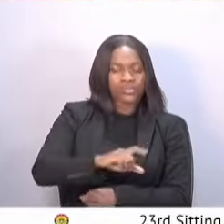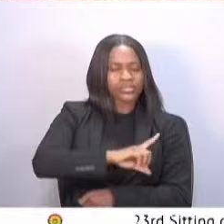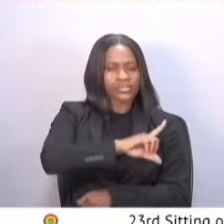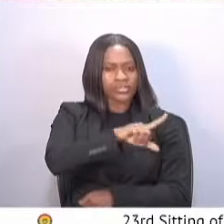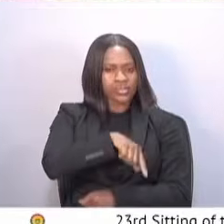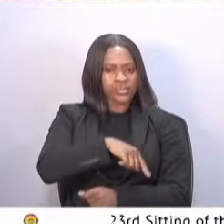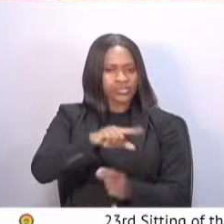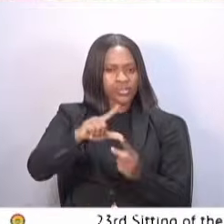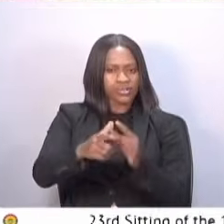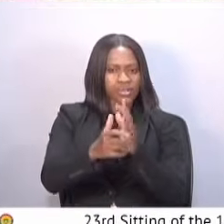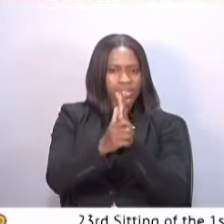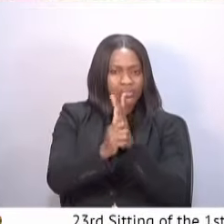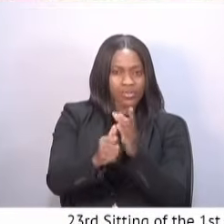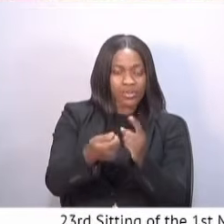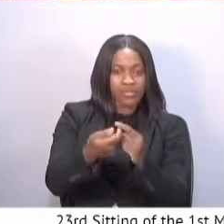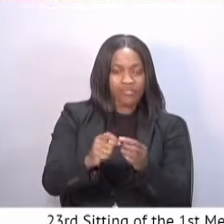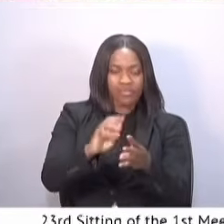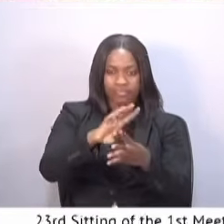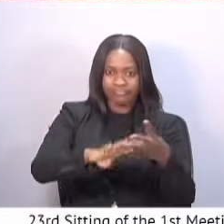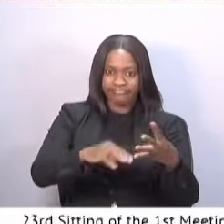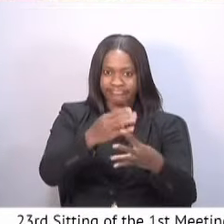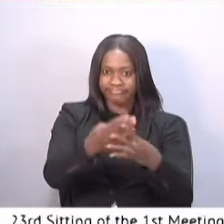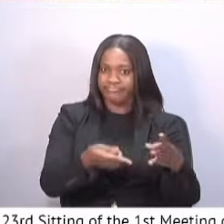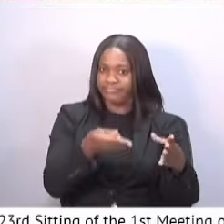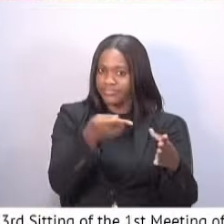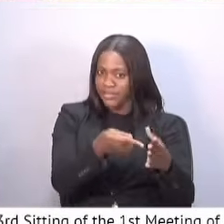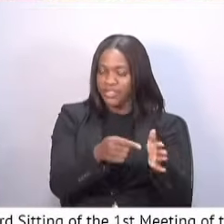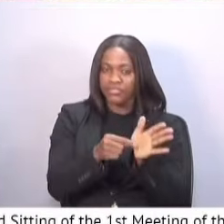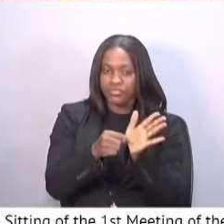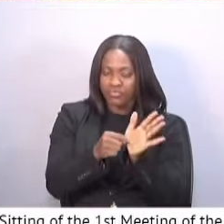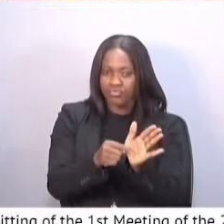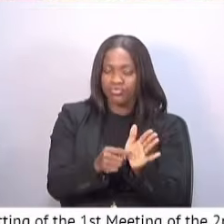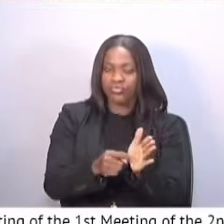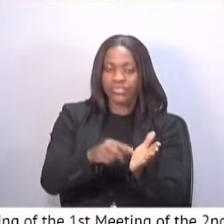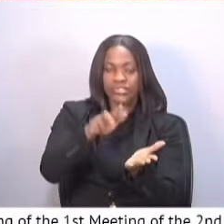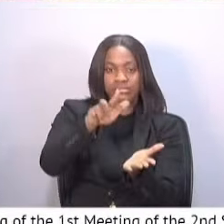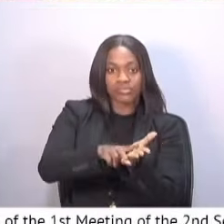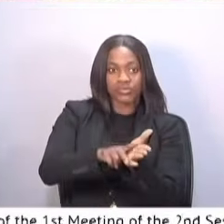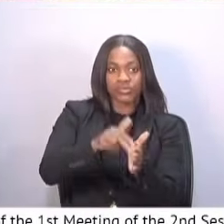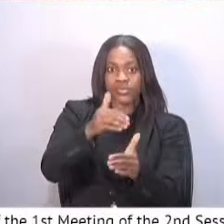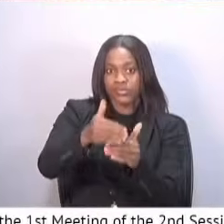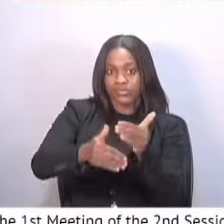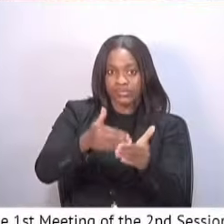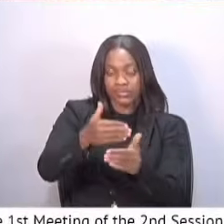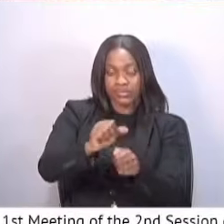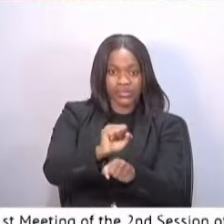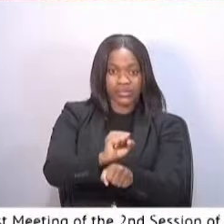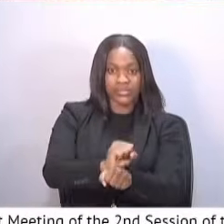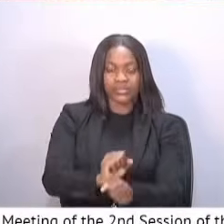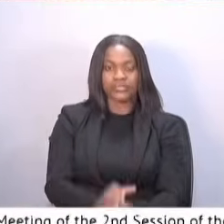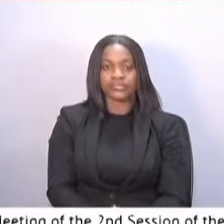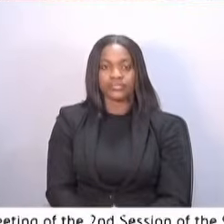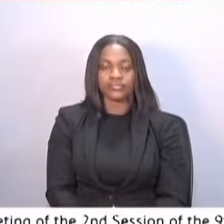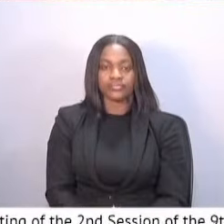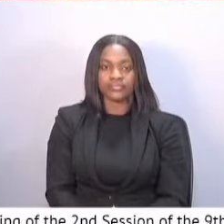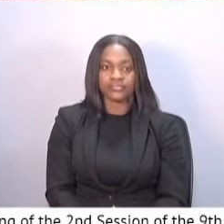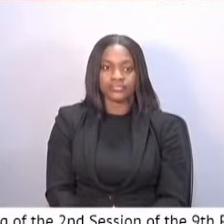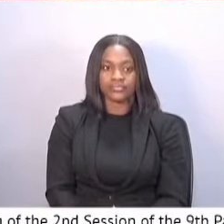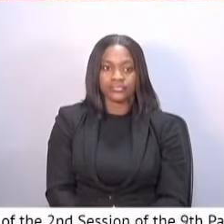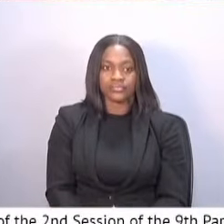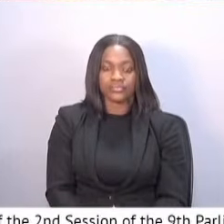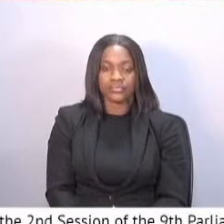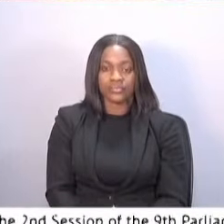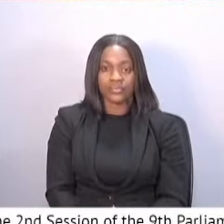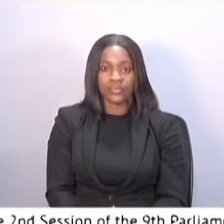local expert from the roster to participate in validation assignments. With